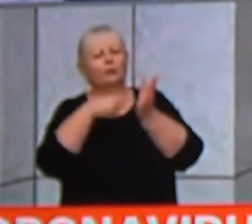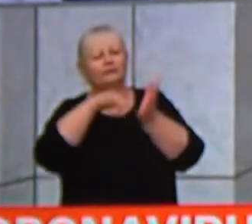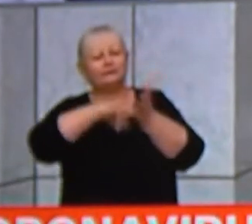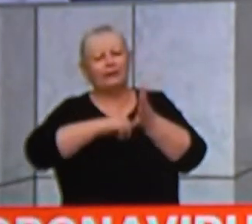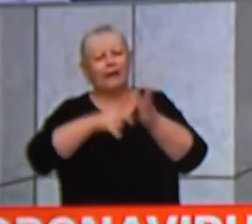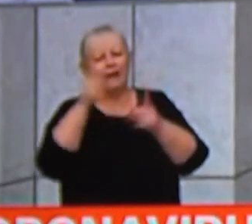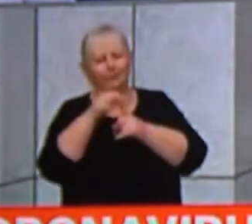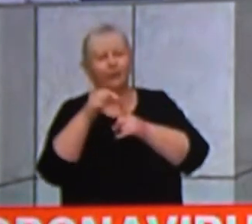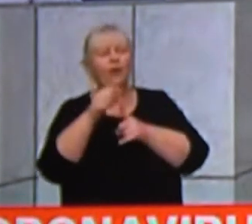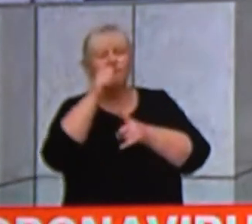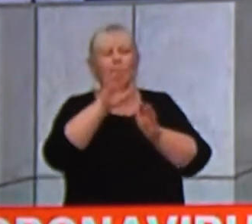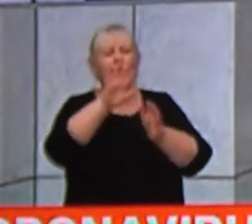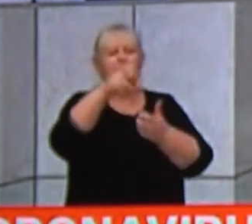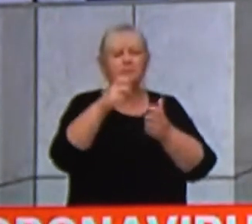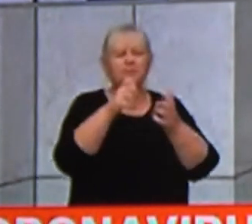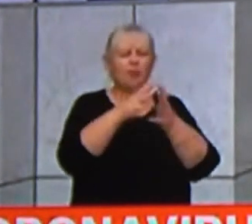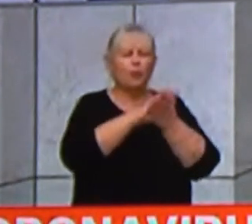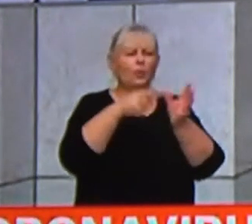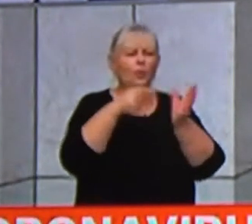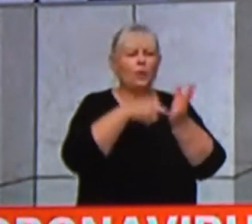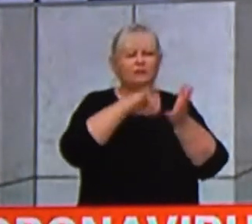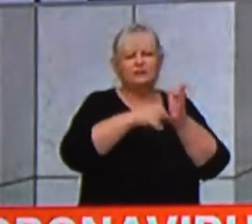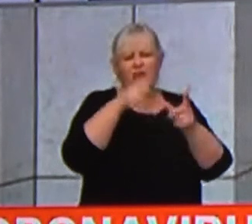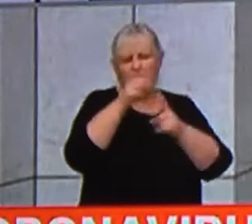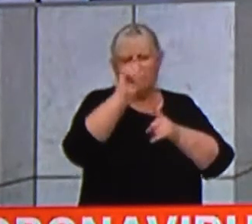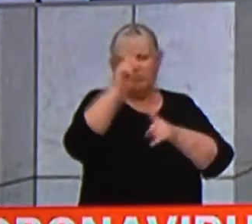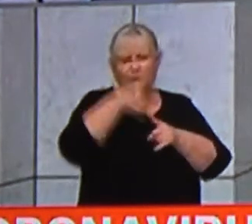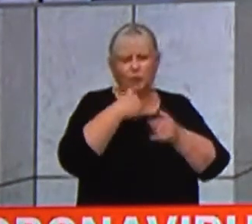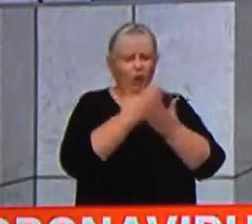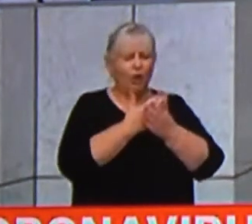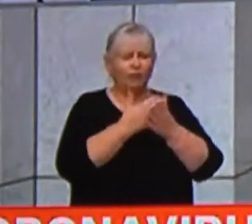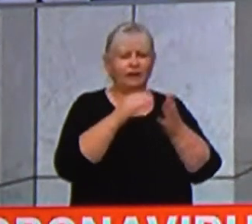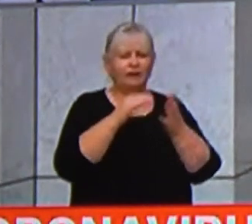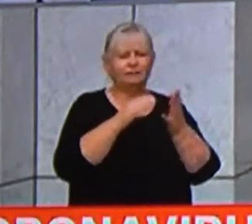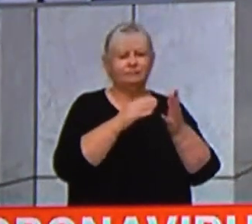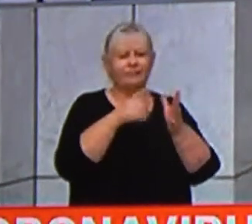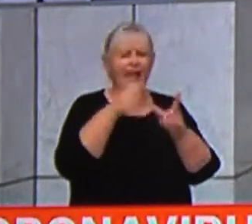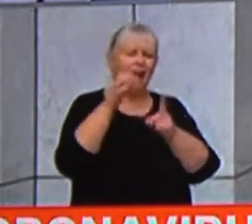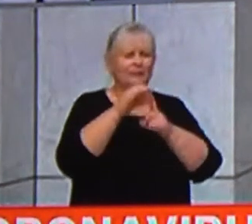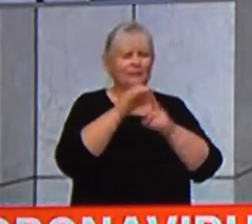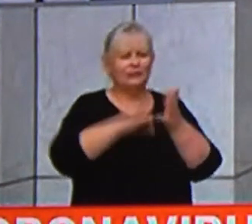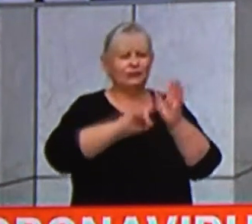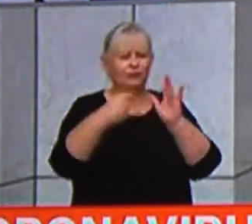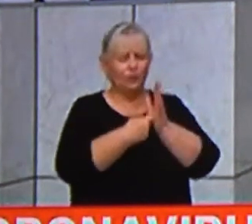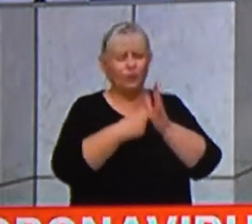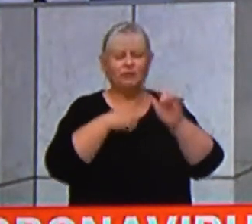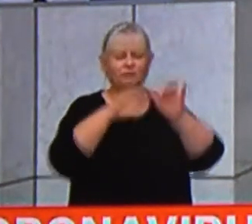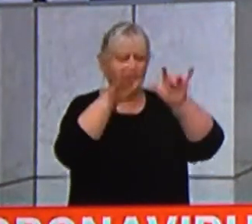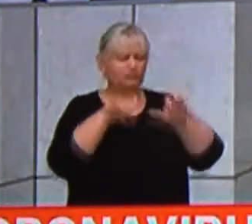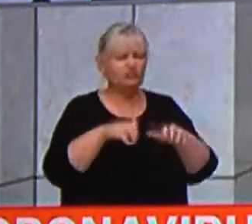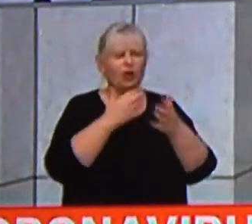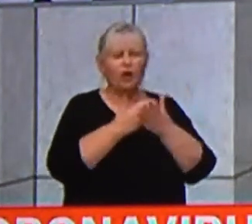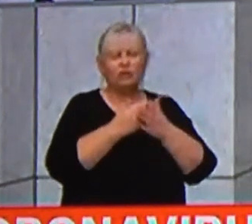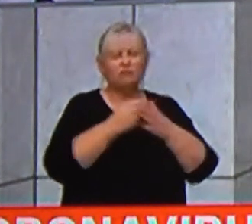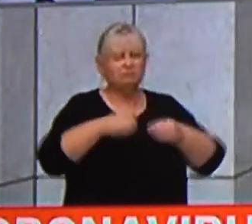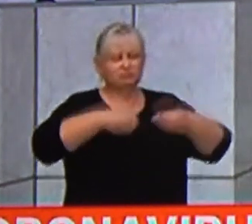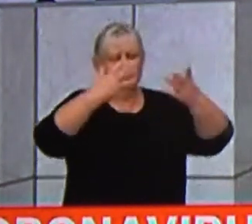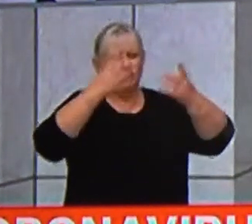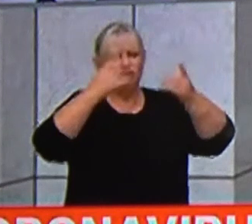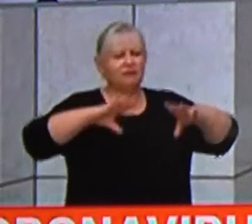now, over the last few days, has fallen to about 13 to 15%. Now, they are still strong rates of increase, there's no doubt about